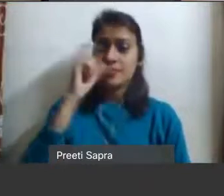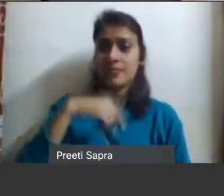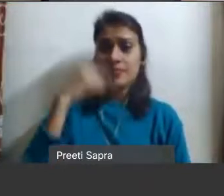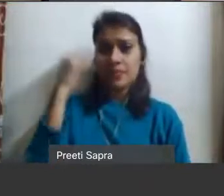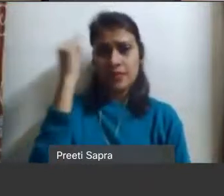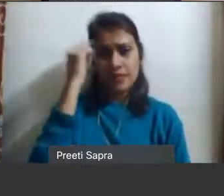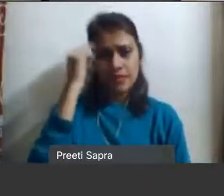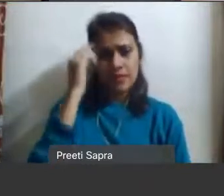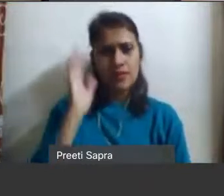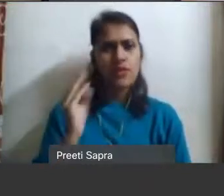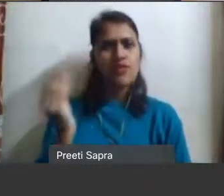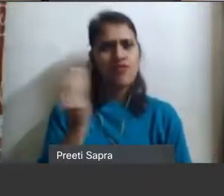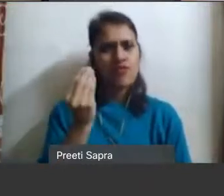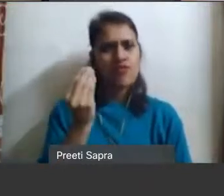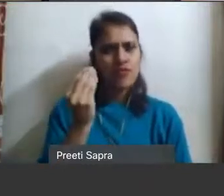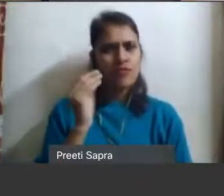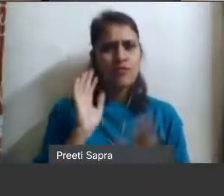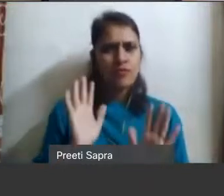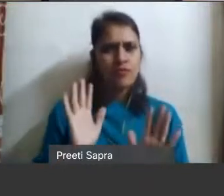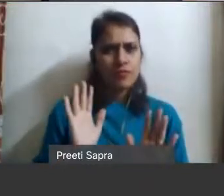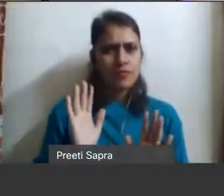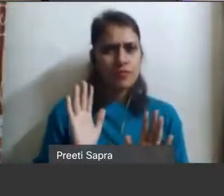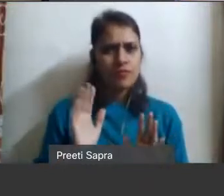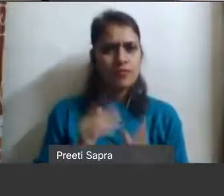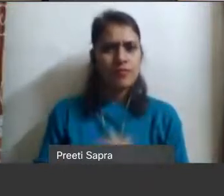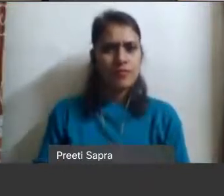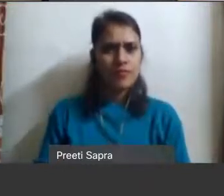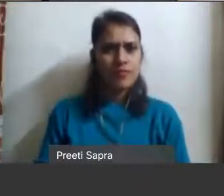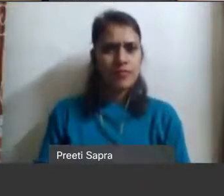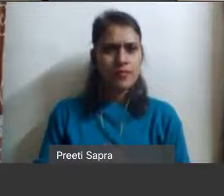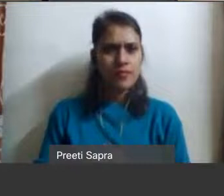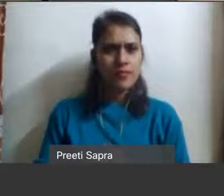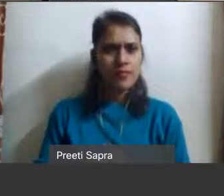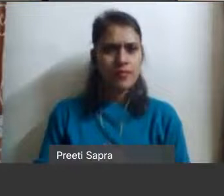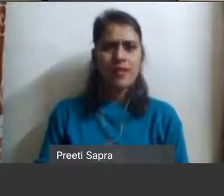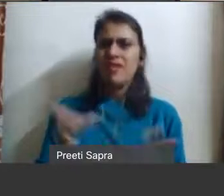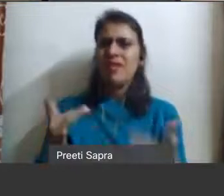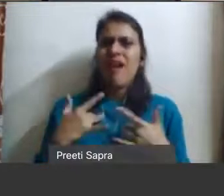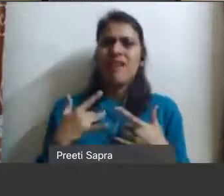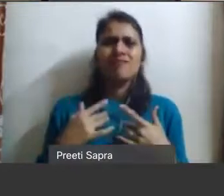just to take a few minutes to lay down in a very preliminary fashion